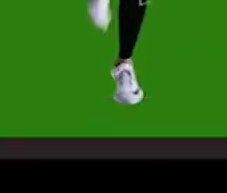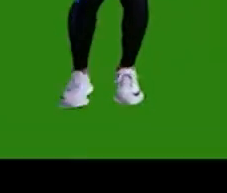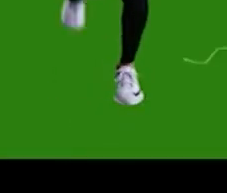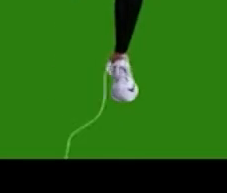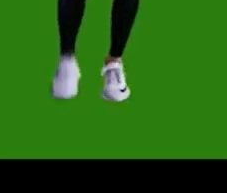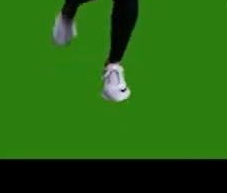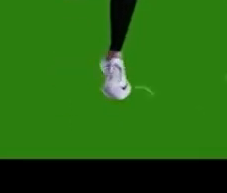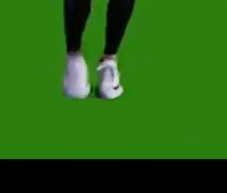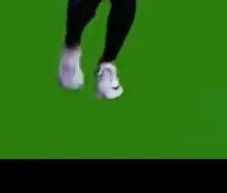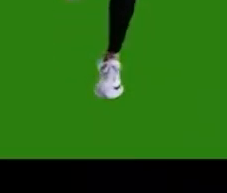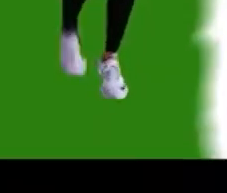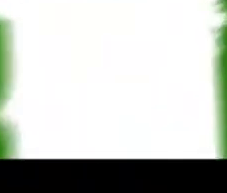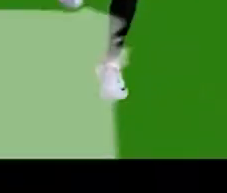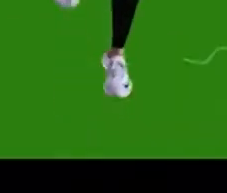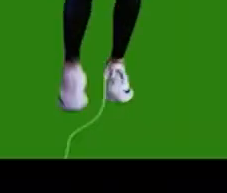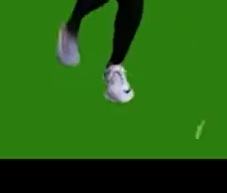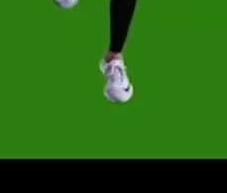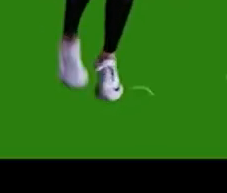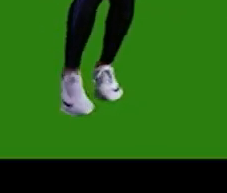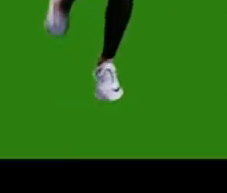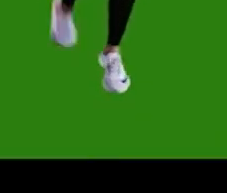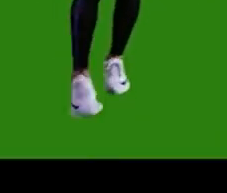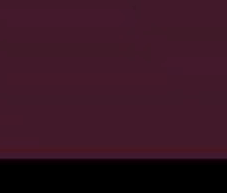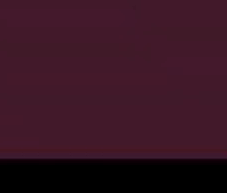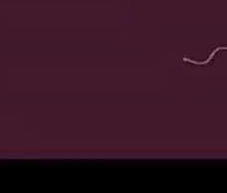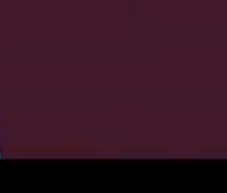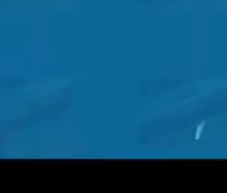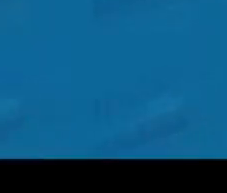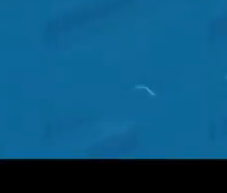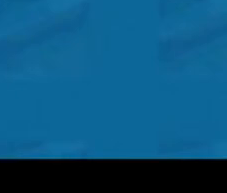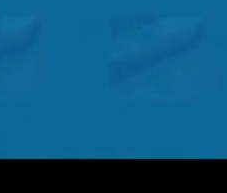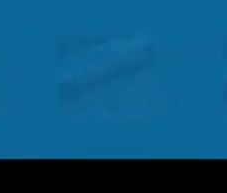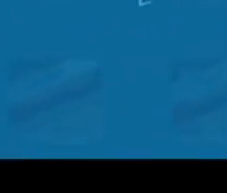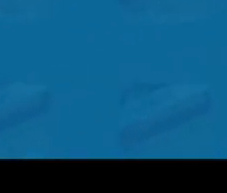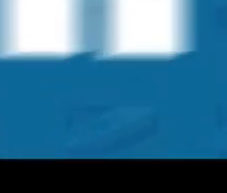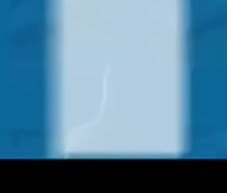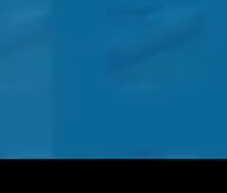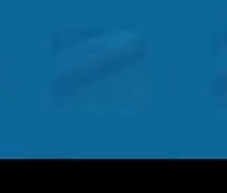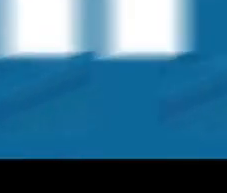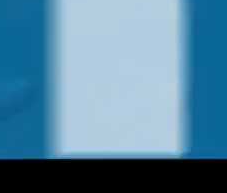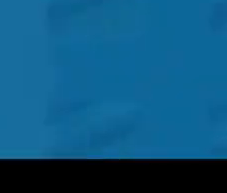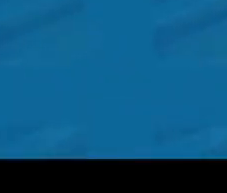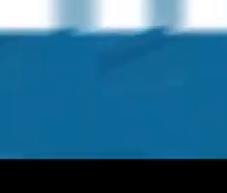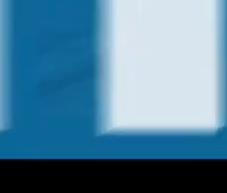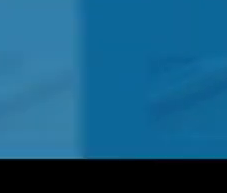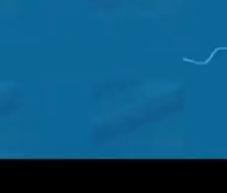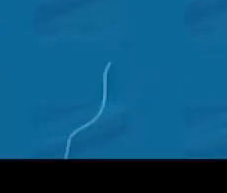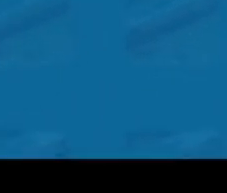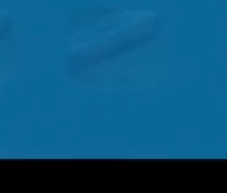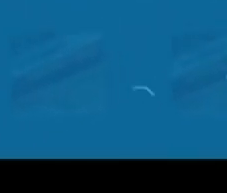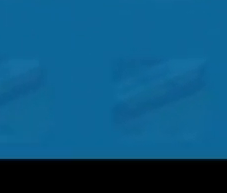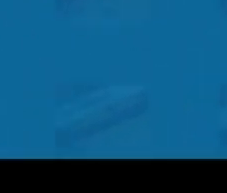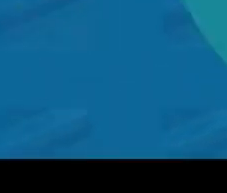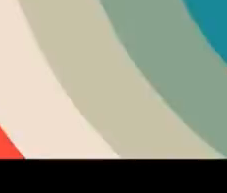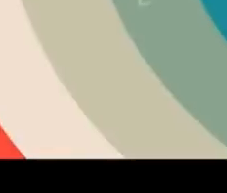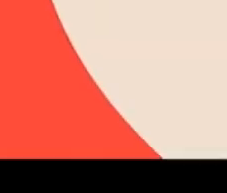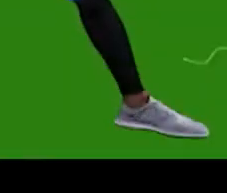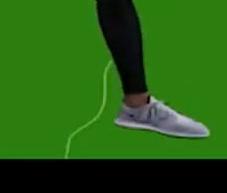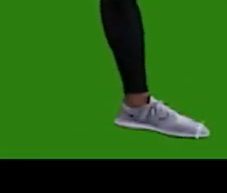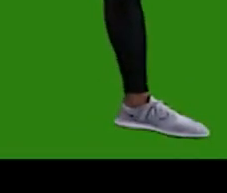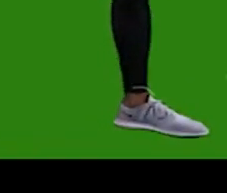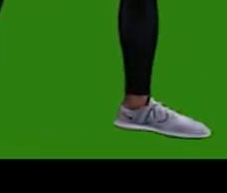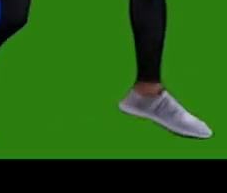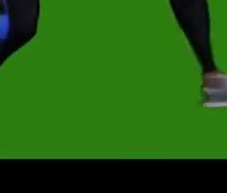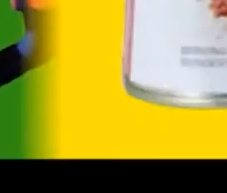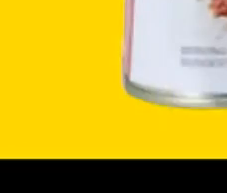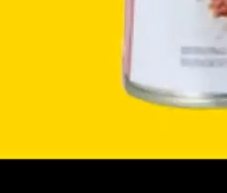to eat it up, eat it up, eat it up, eat Target corned beef, believe it, cannot refuse it, eat it up, eat it up, eat it up, eat it. Target corned beef,